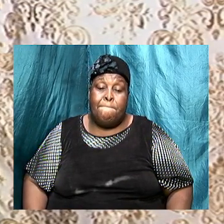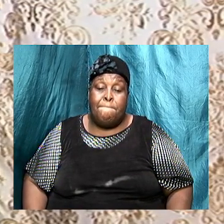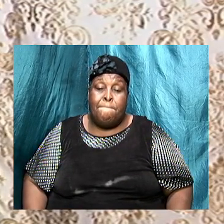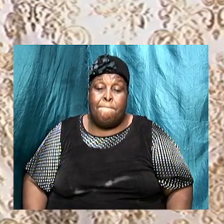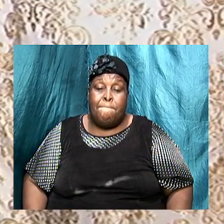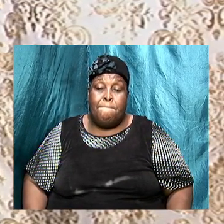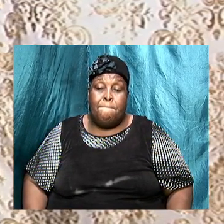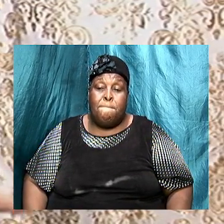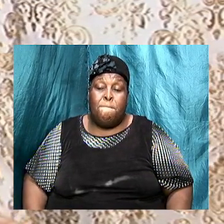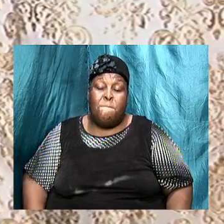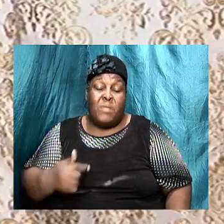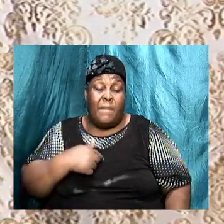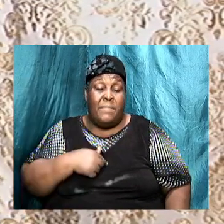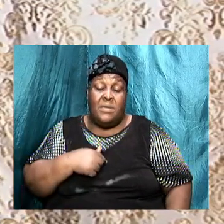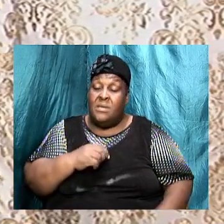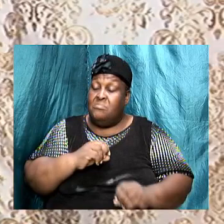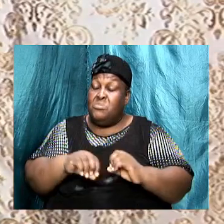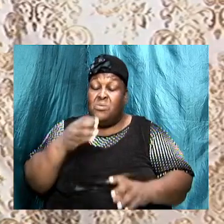I don't